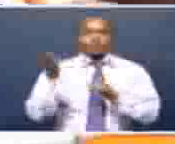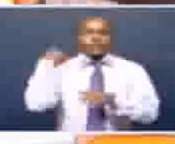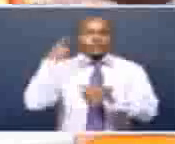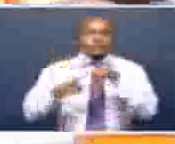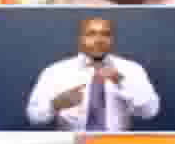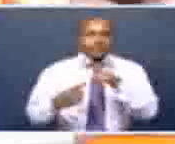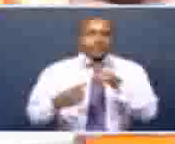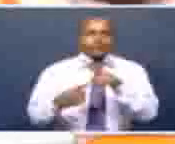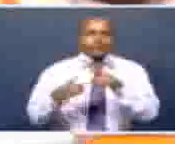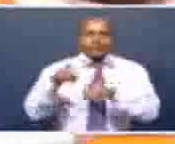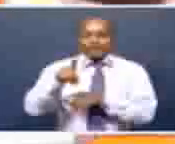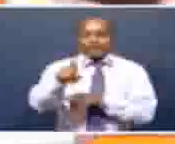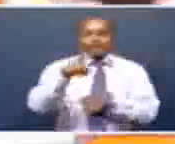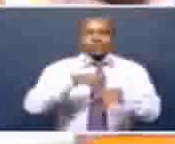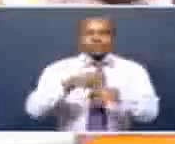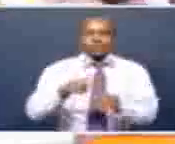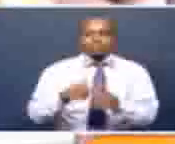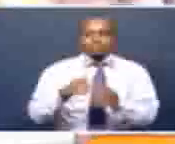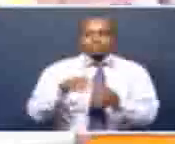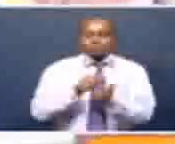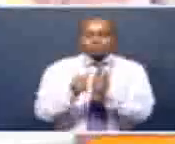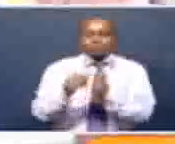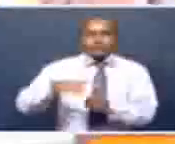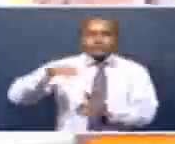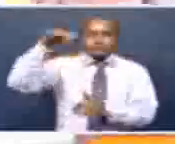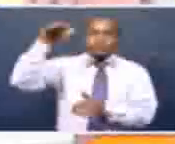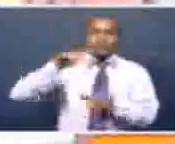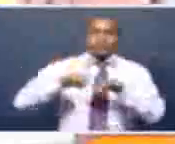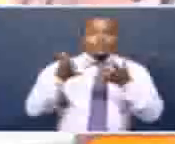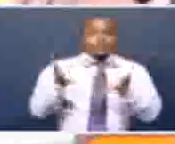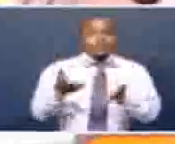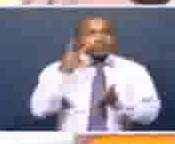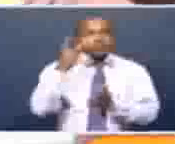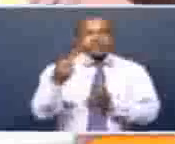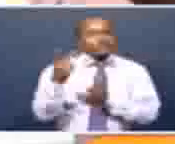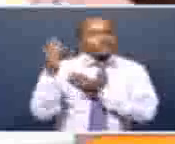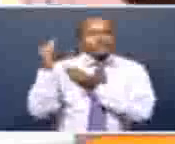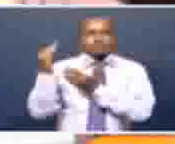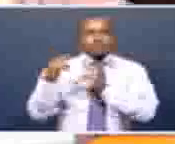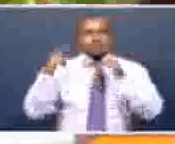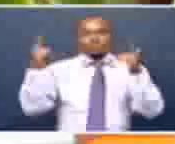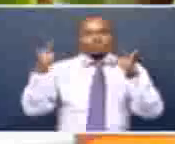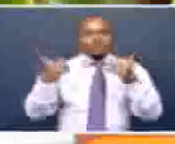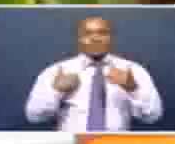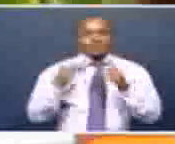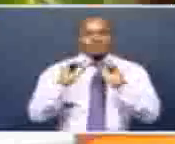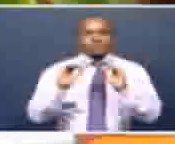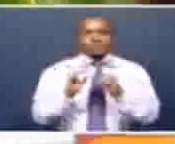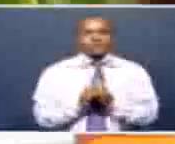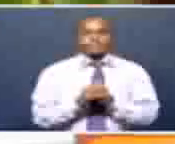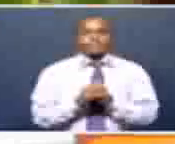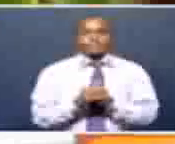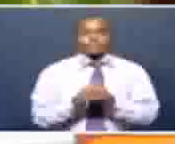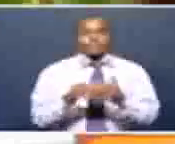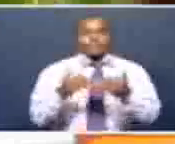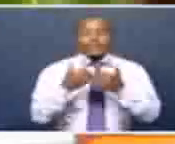imekuwa kidogo. Lakini kwa sasa naona hatutakuwa na matarajio ya kuwa na mavuno mazuri. The losses